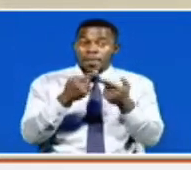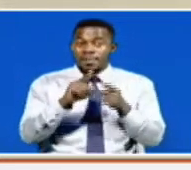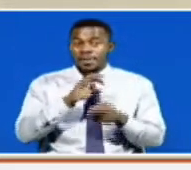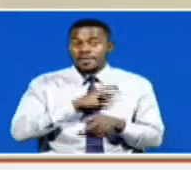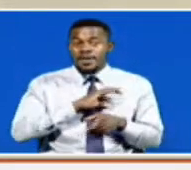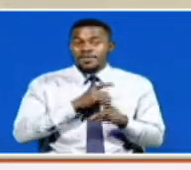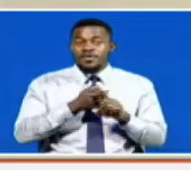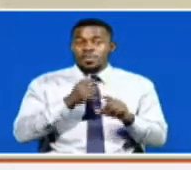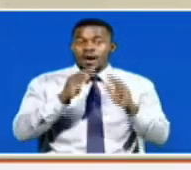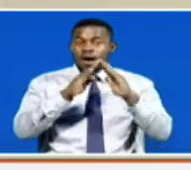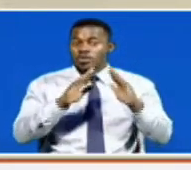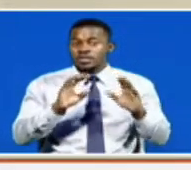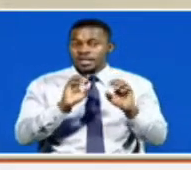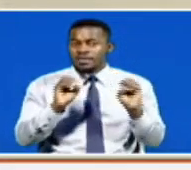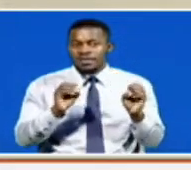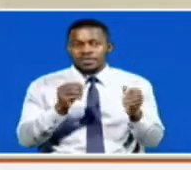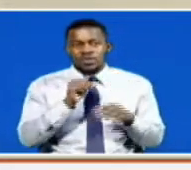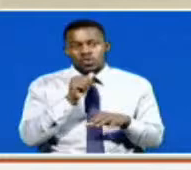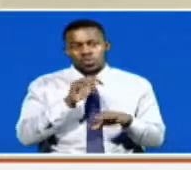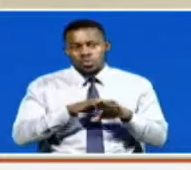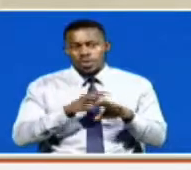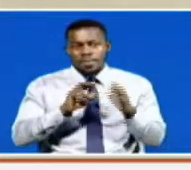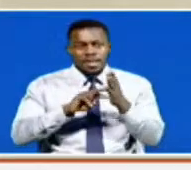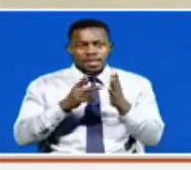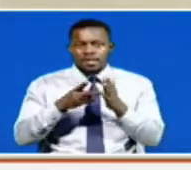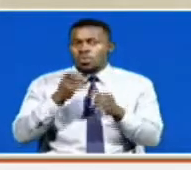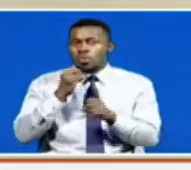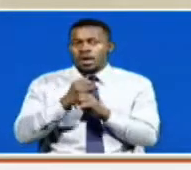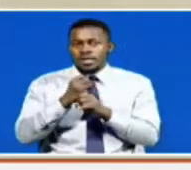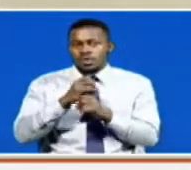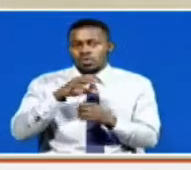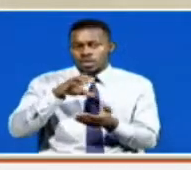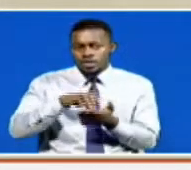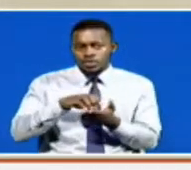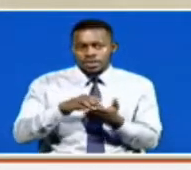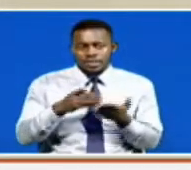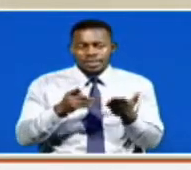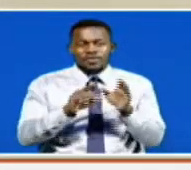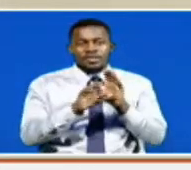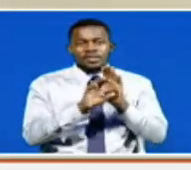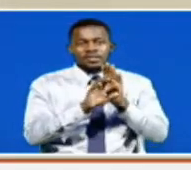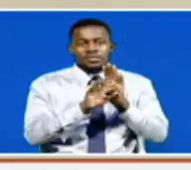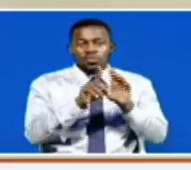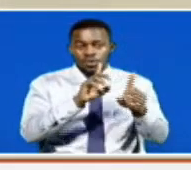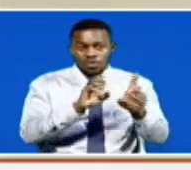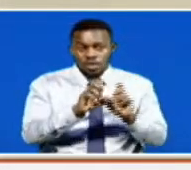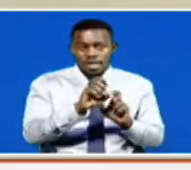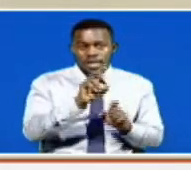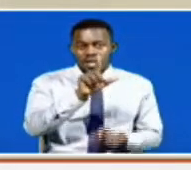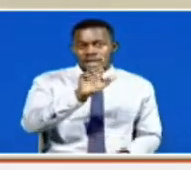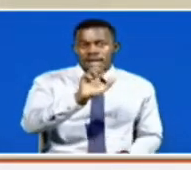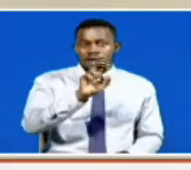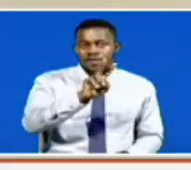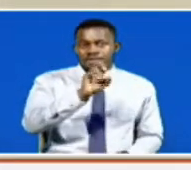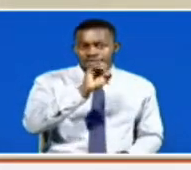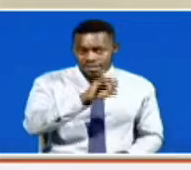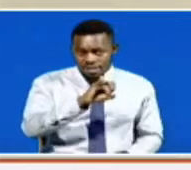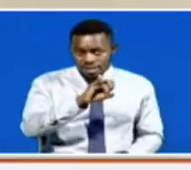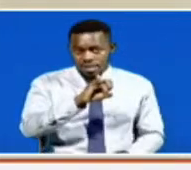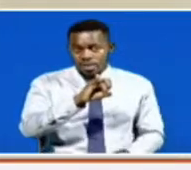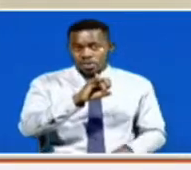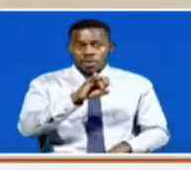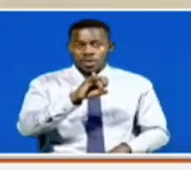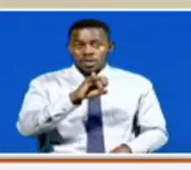corrected. But the big issue is, do we need a levy that should support